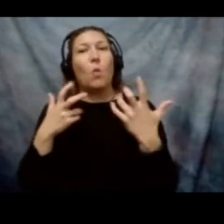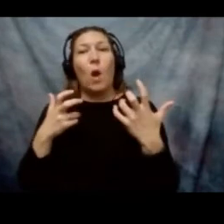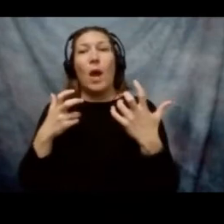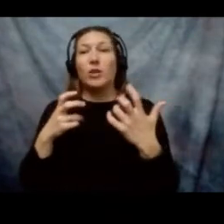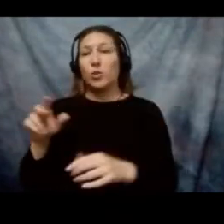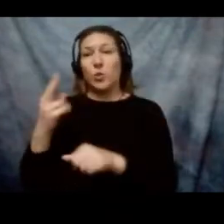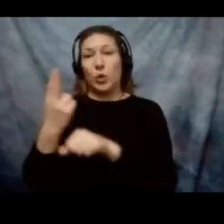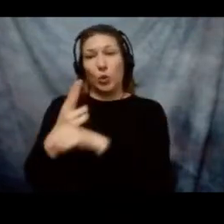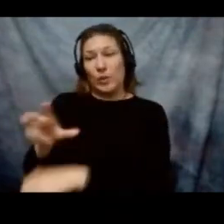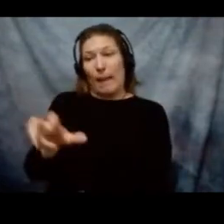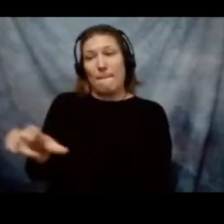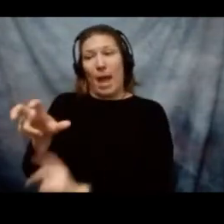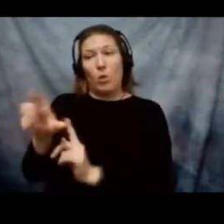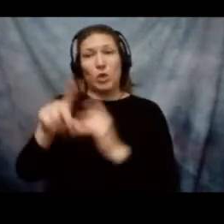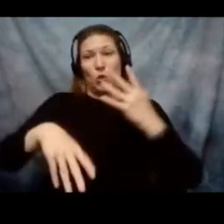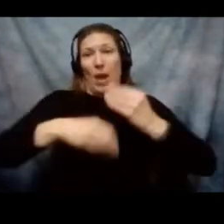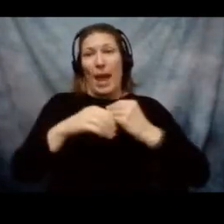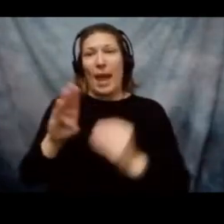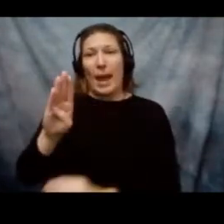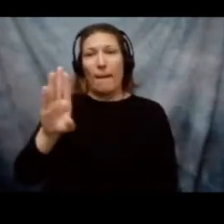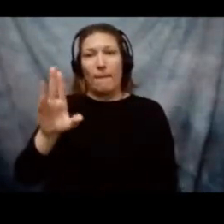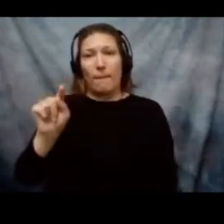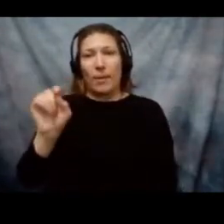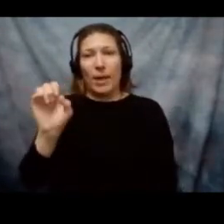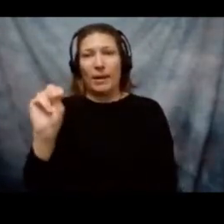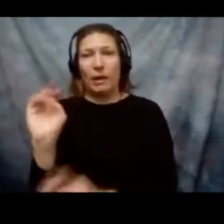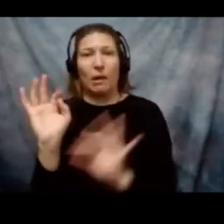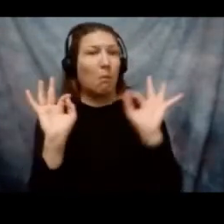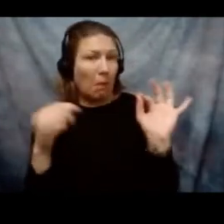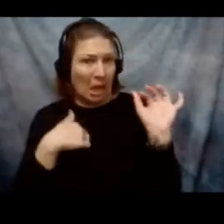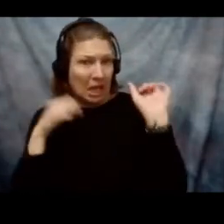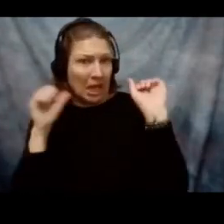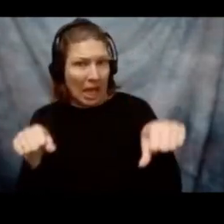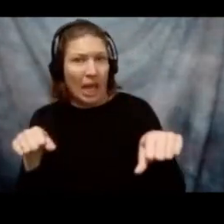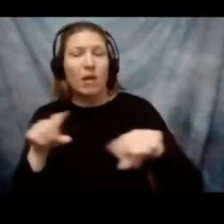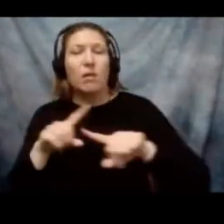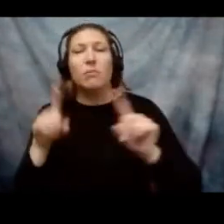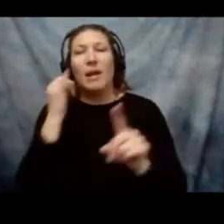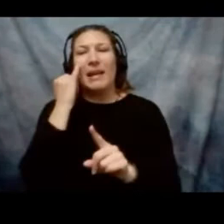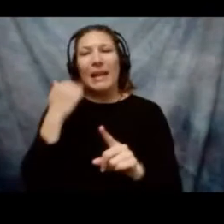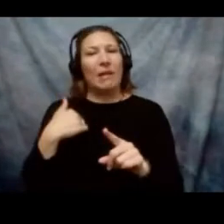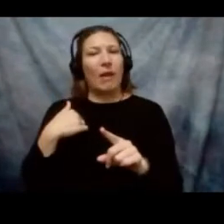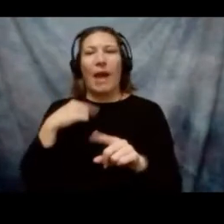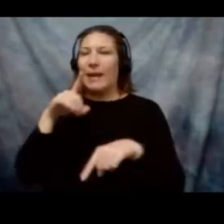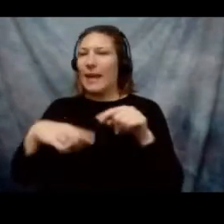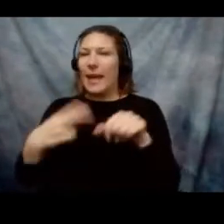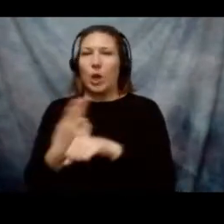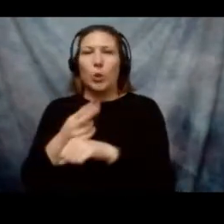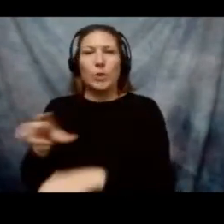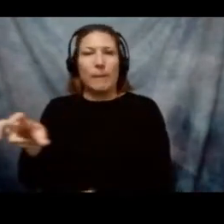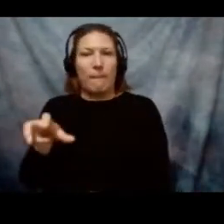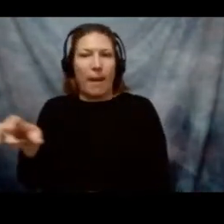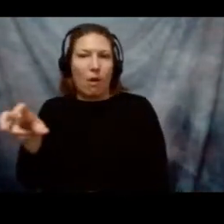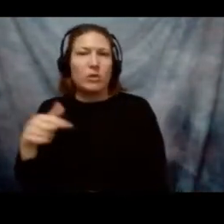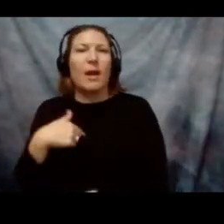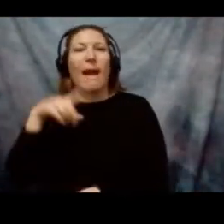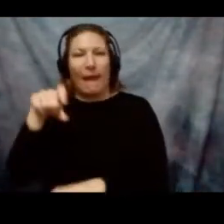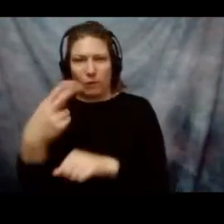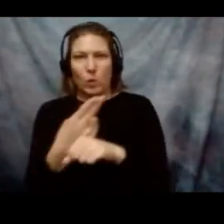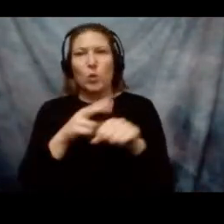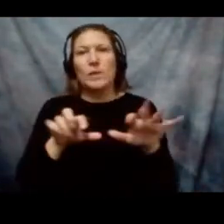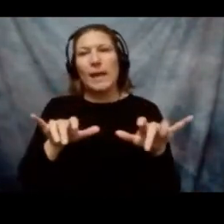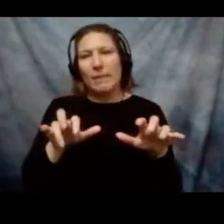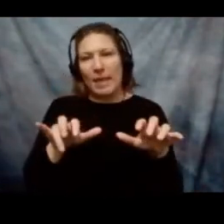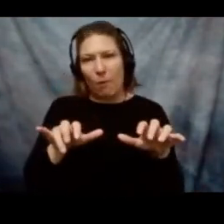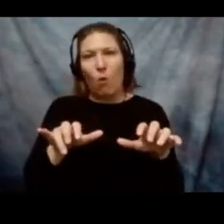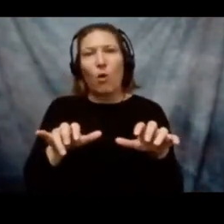go. But if I have to use a keyboard, either because of a mobility issue or a vision issue, I can do this. I can press the Alt